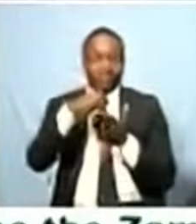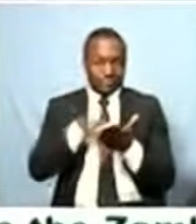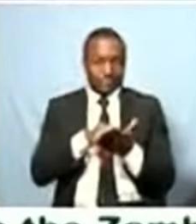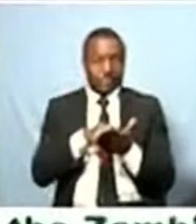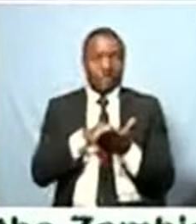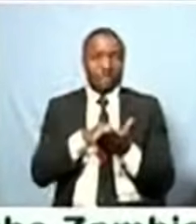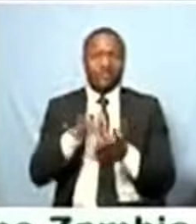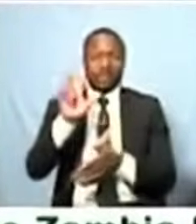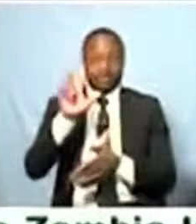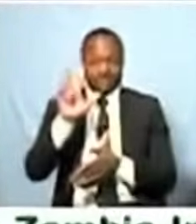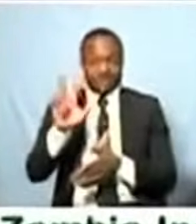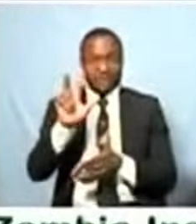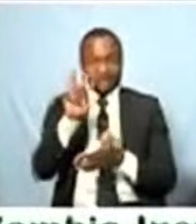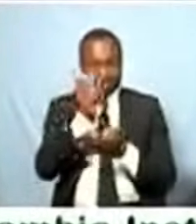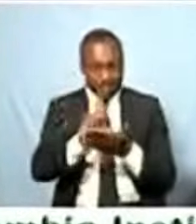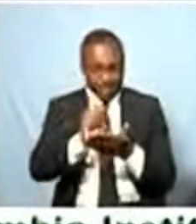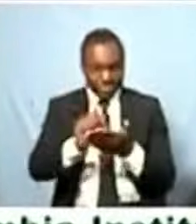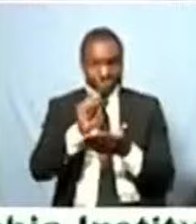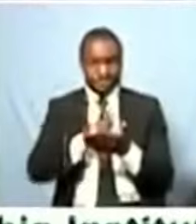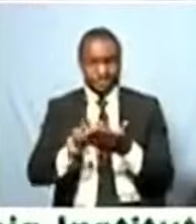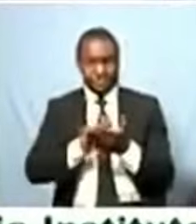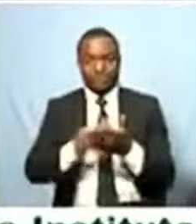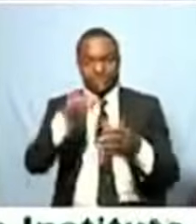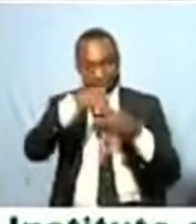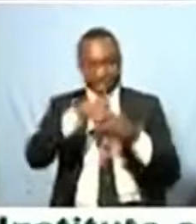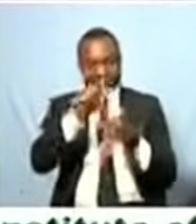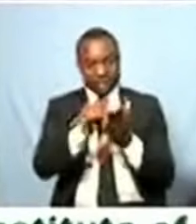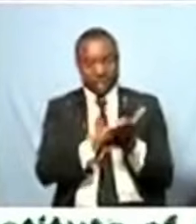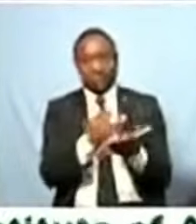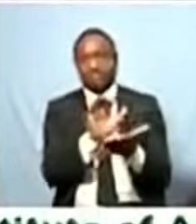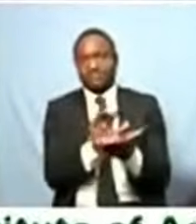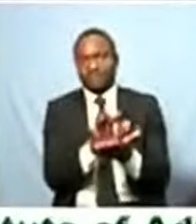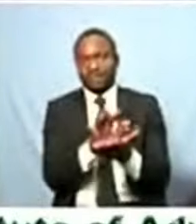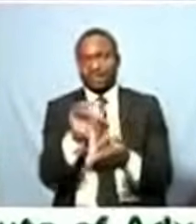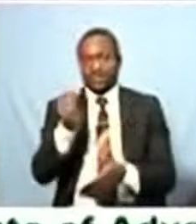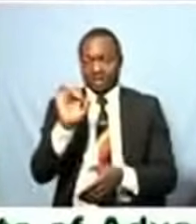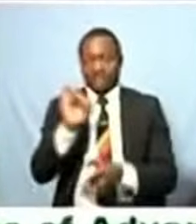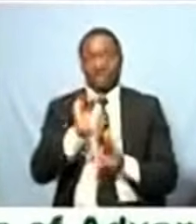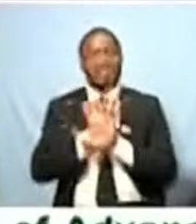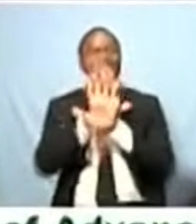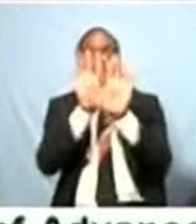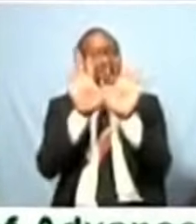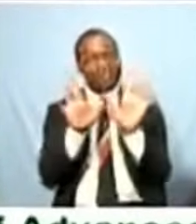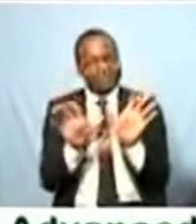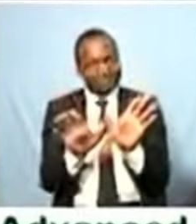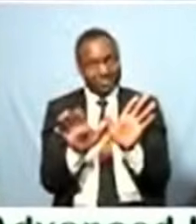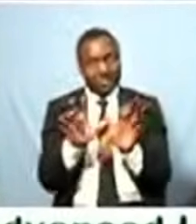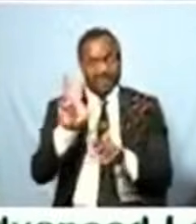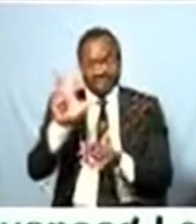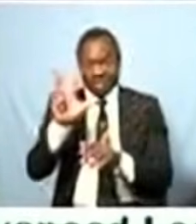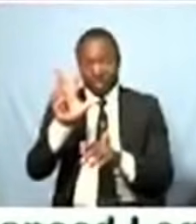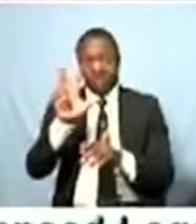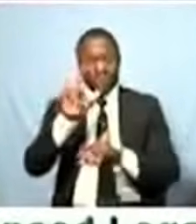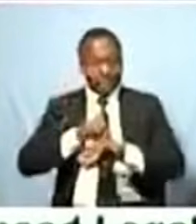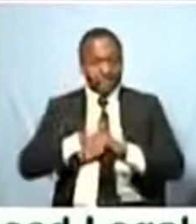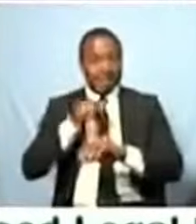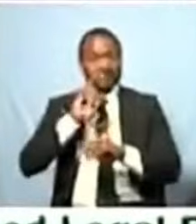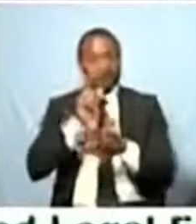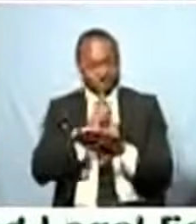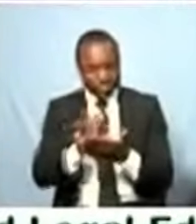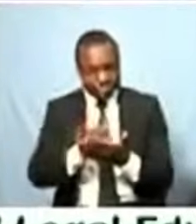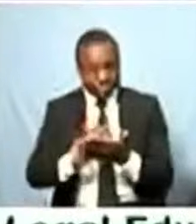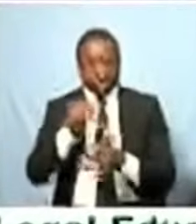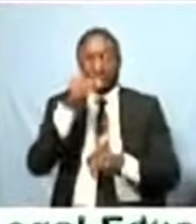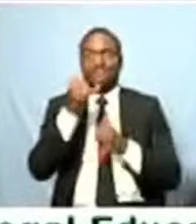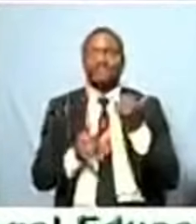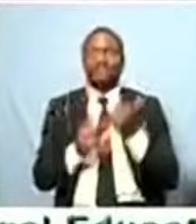the 3 attempts that are provided for in the law. The SI is very clear. Within 3 attempts, you should finish your exams.